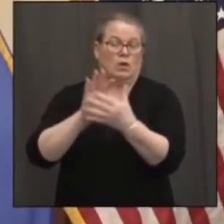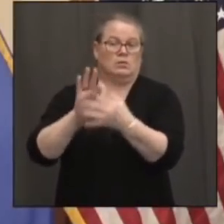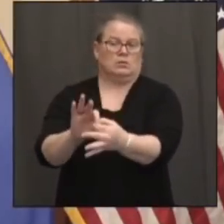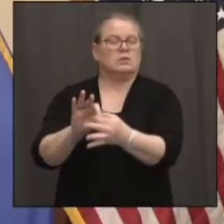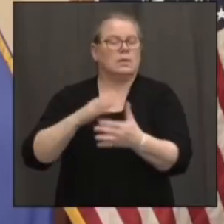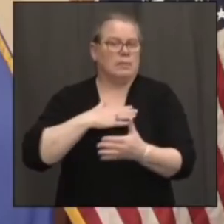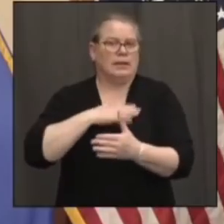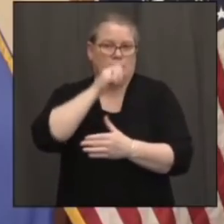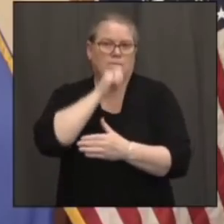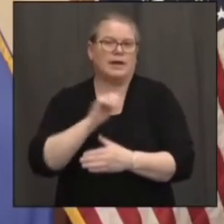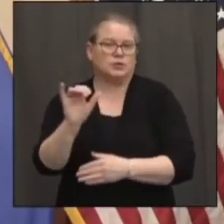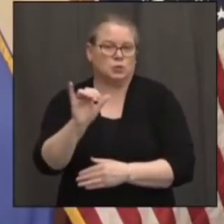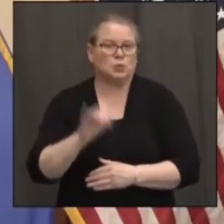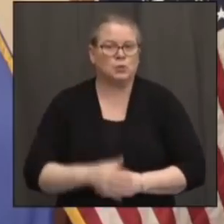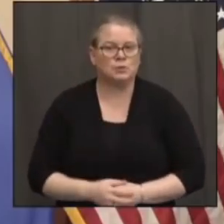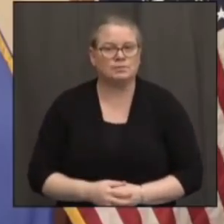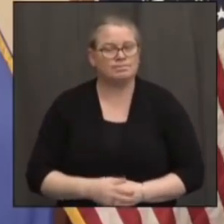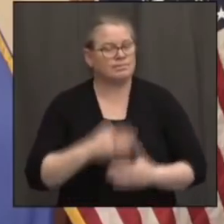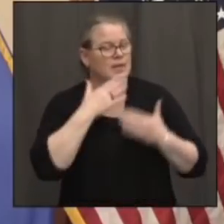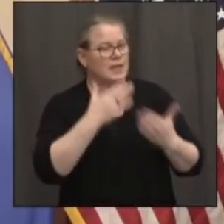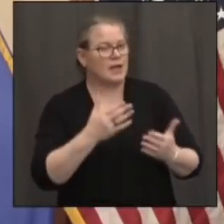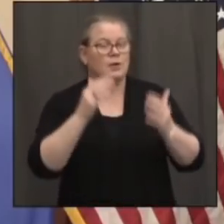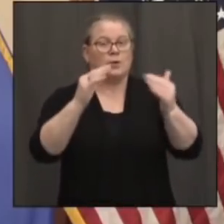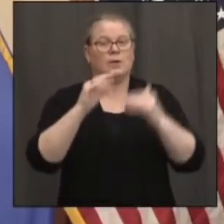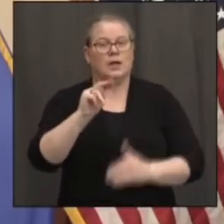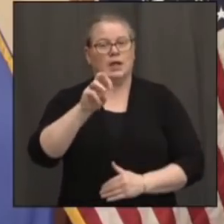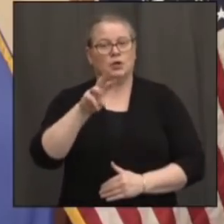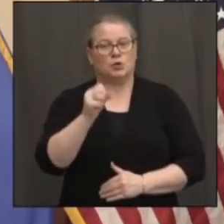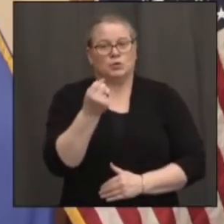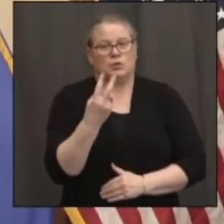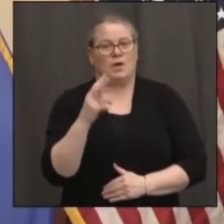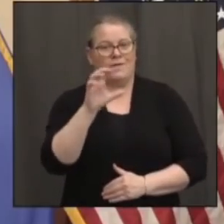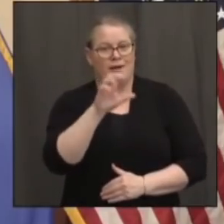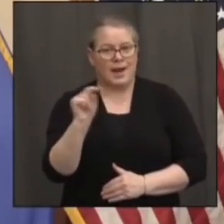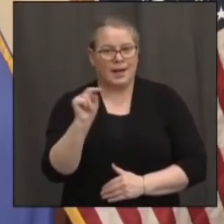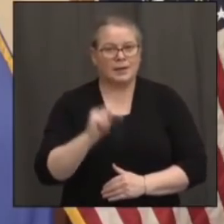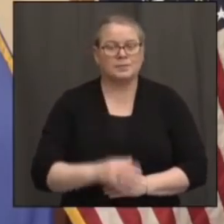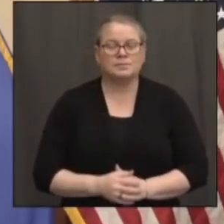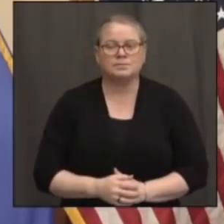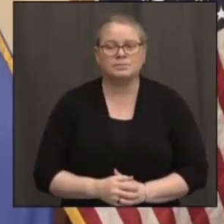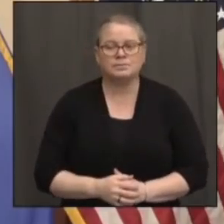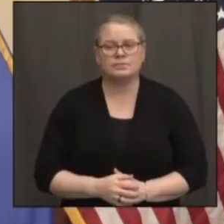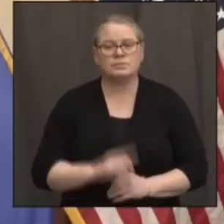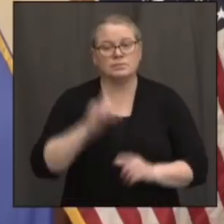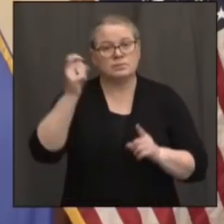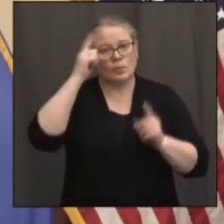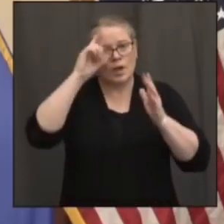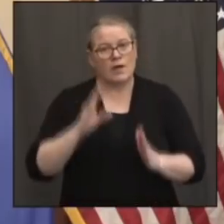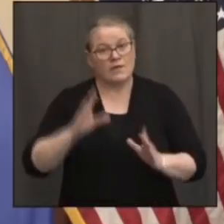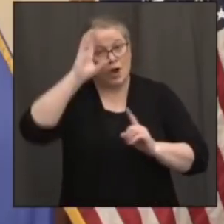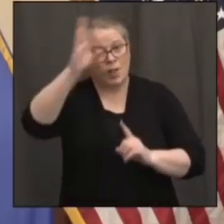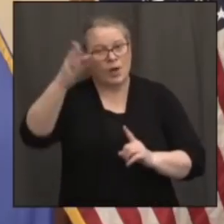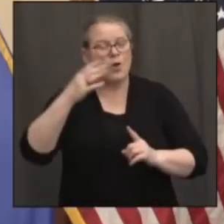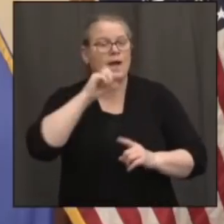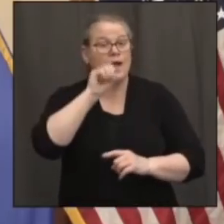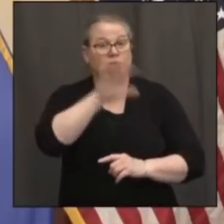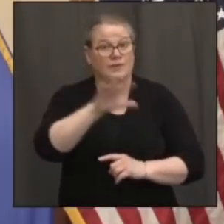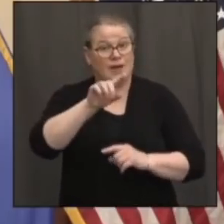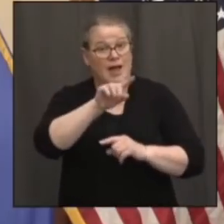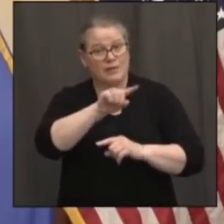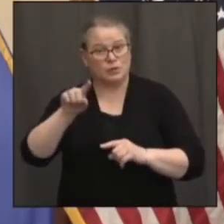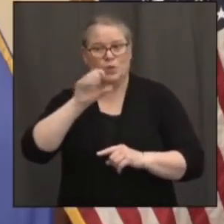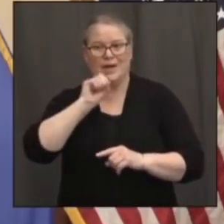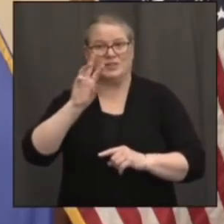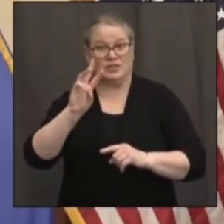News 12, Connecticut. Hi, Governor. I'm just curious, since there are so many people trying to sign up in this 55 to 64